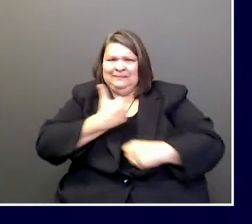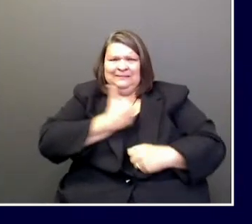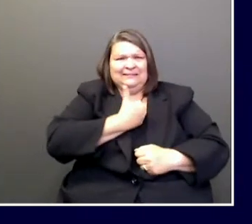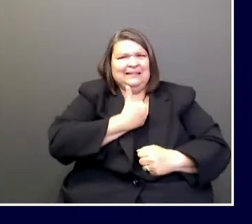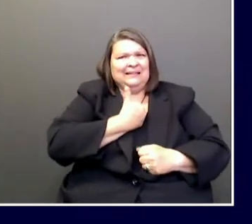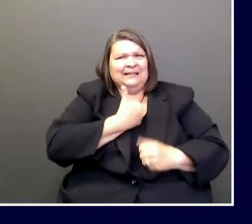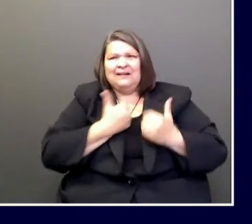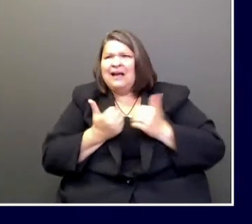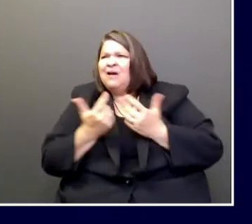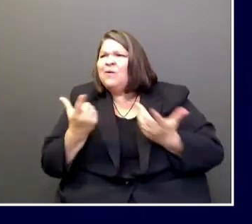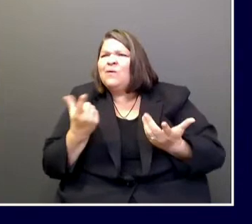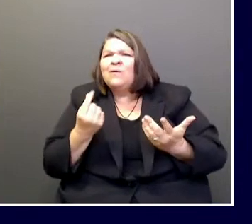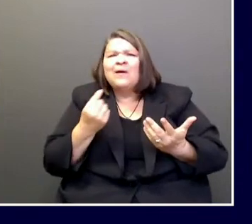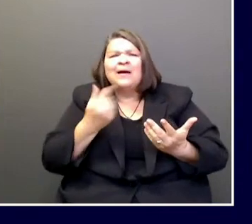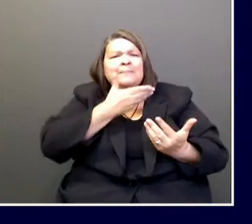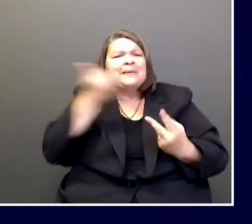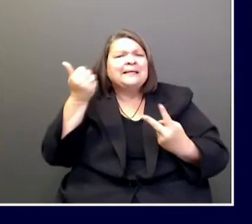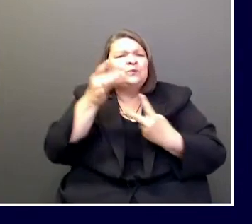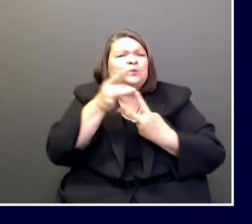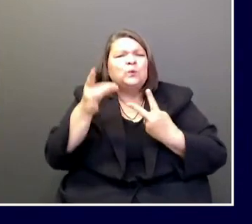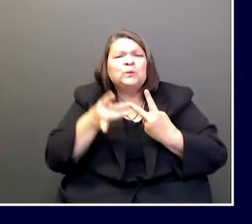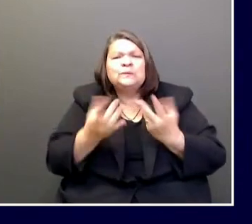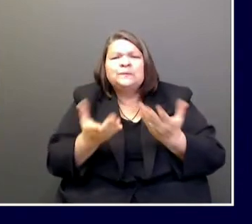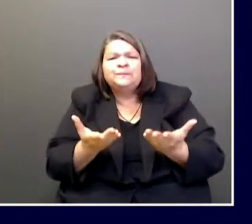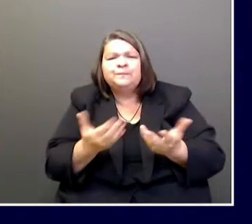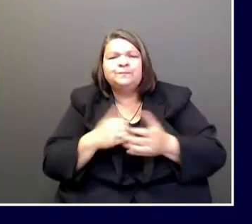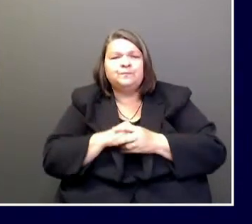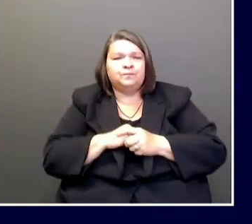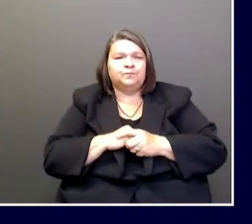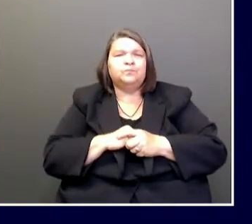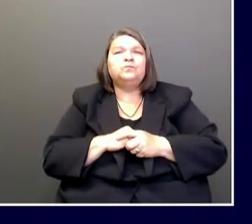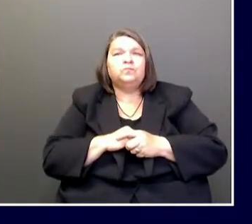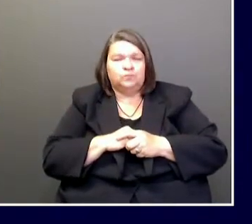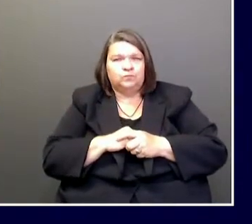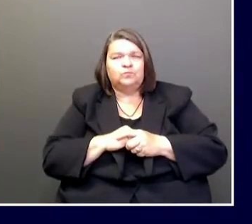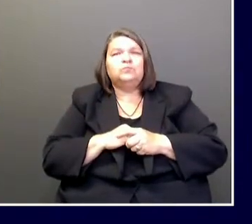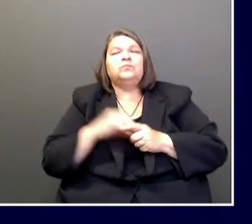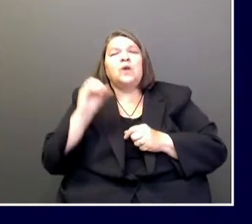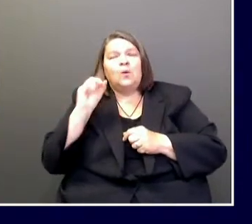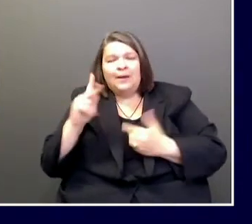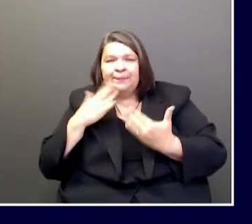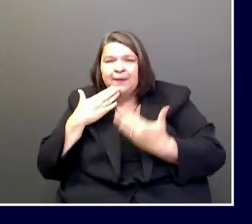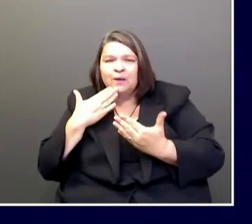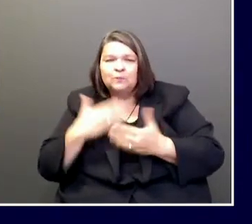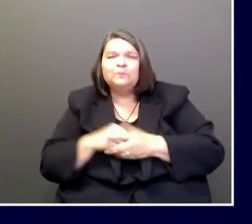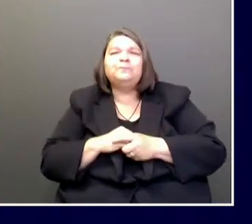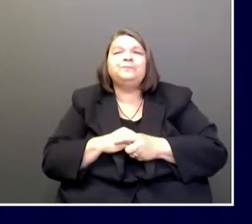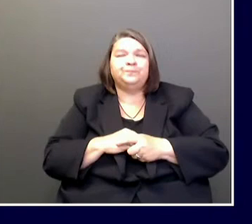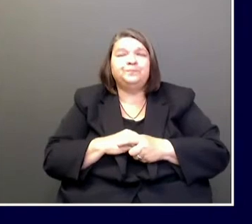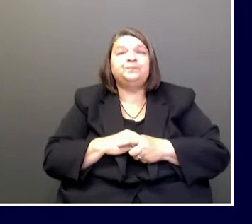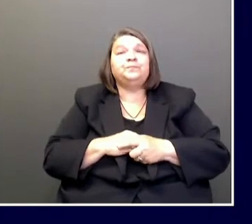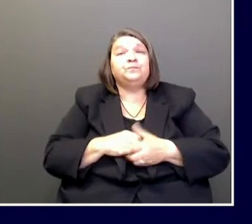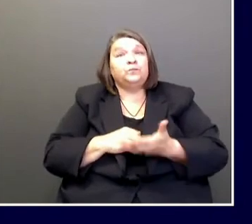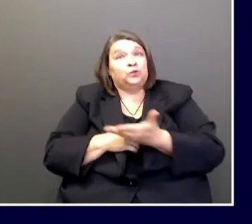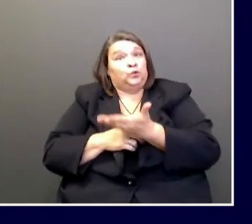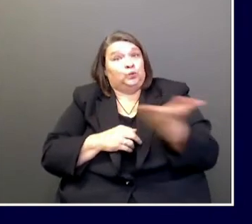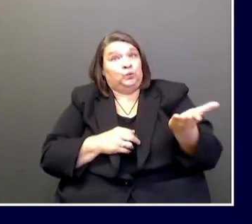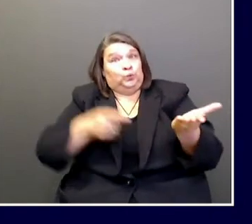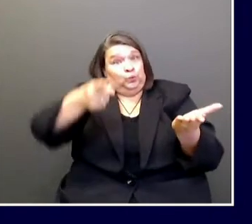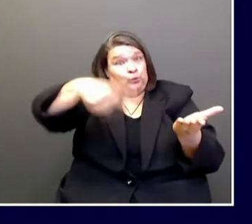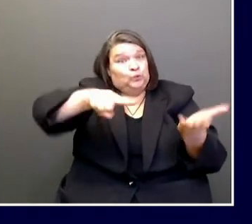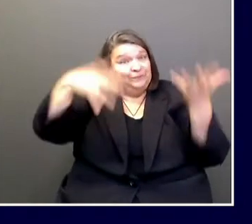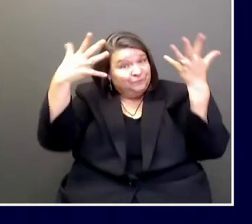I want to reassure folks who have been fully vaccinated. Folks who have been fully vaccinated, even in the face of the Delta